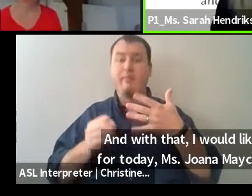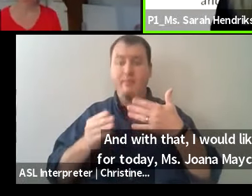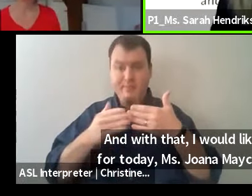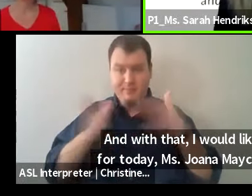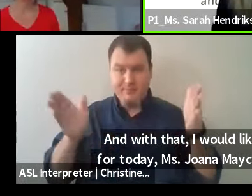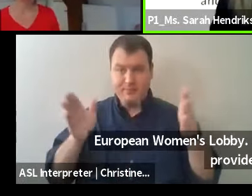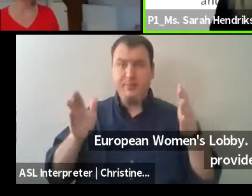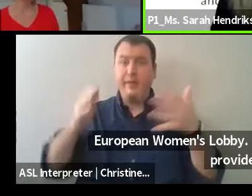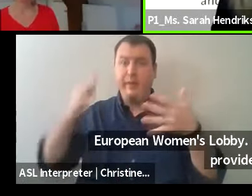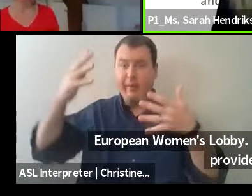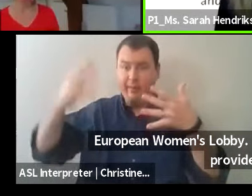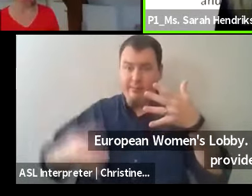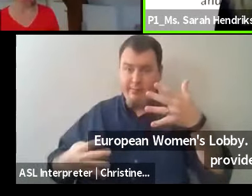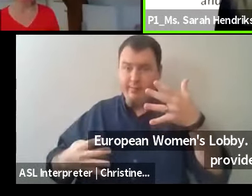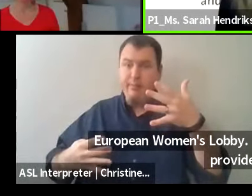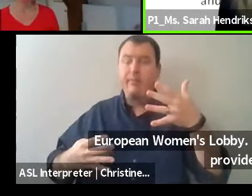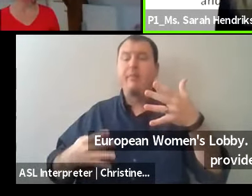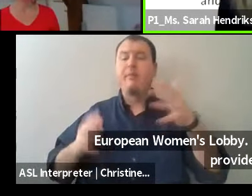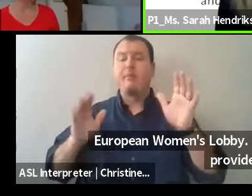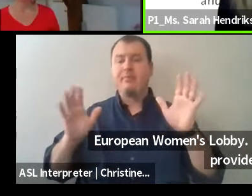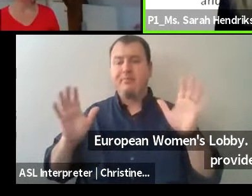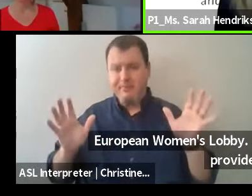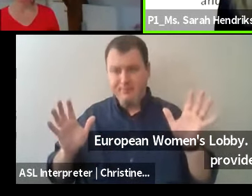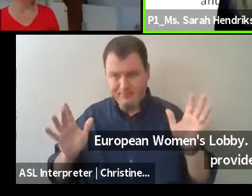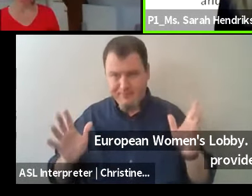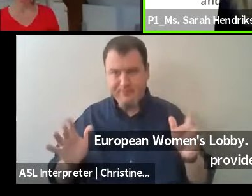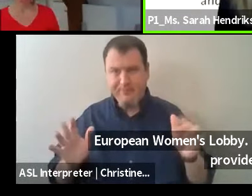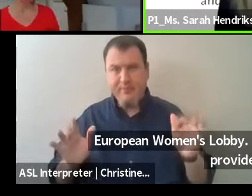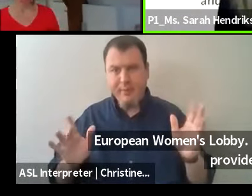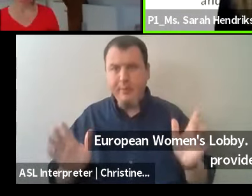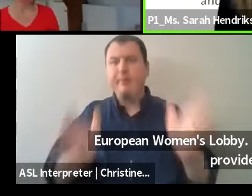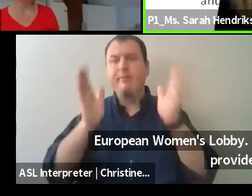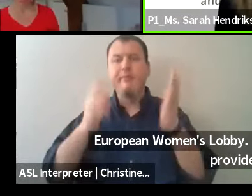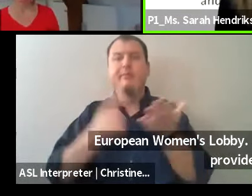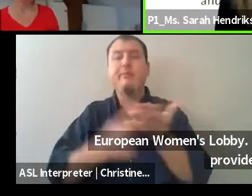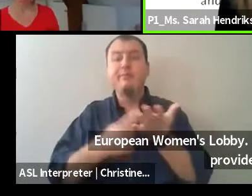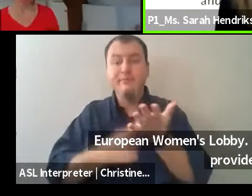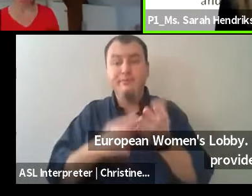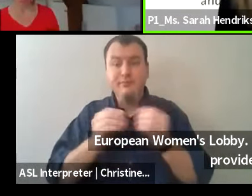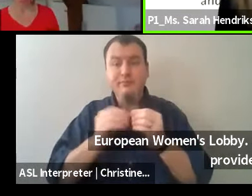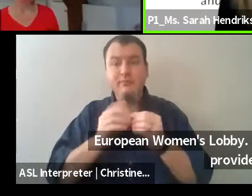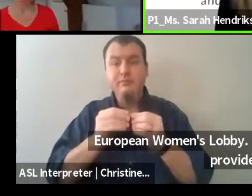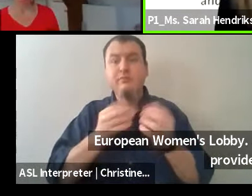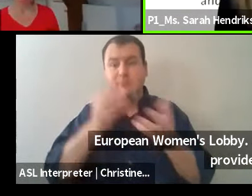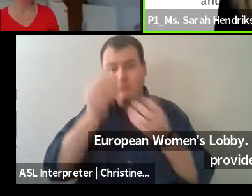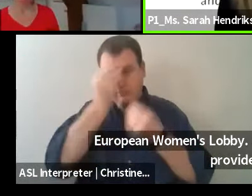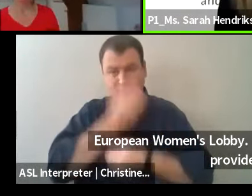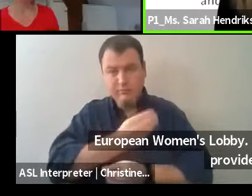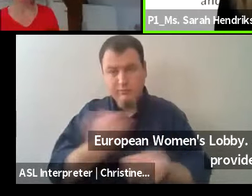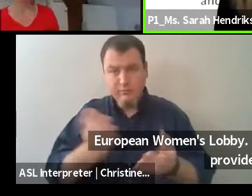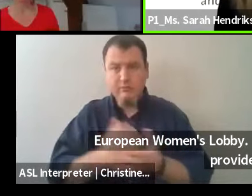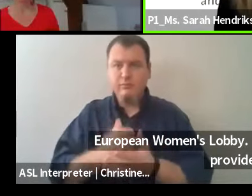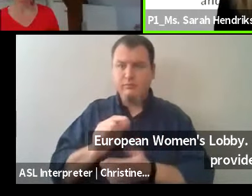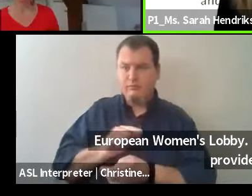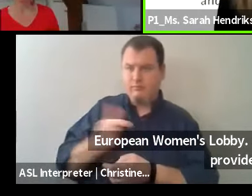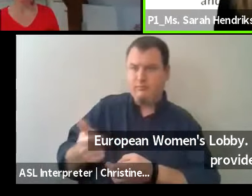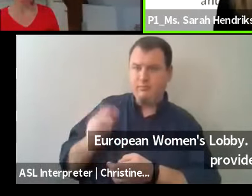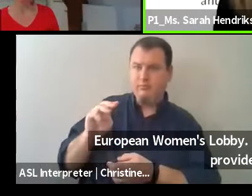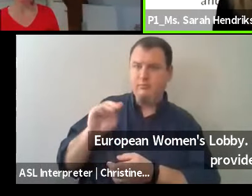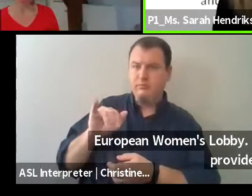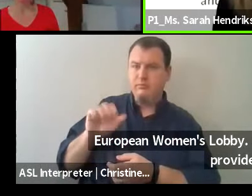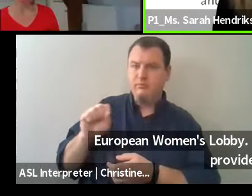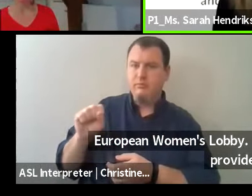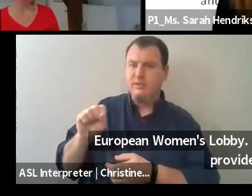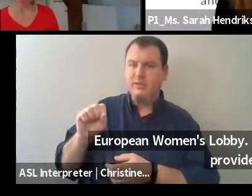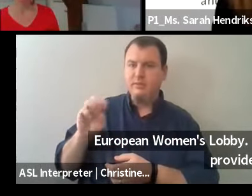panelists and hopefully drive additional discussion as well as a dialogue. Over to you, Ms. Maycock.